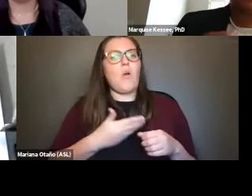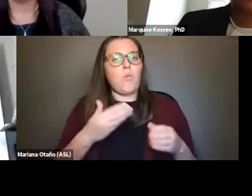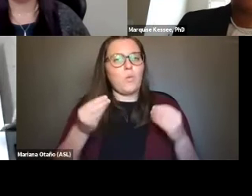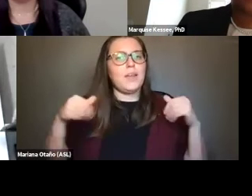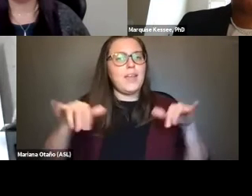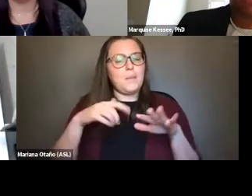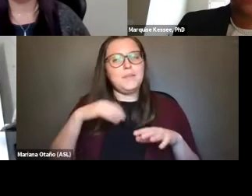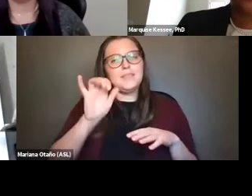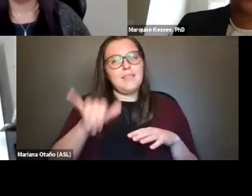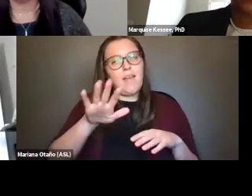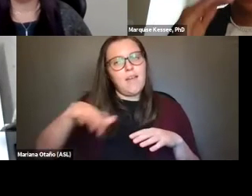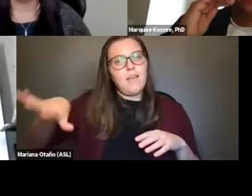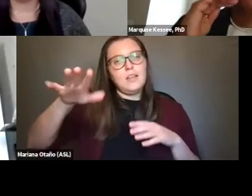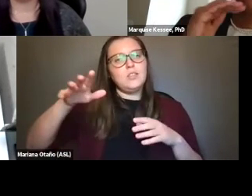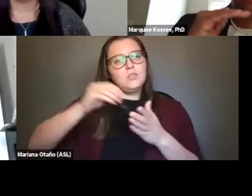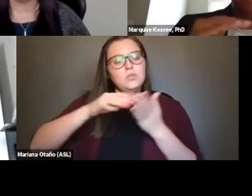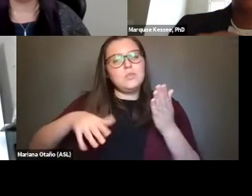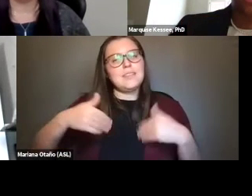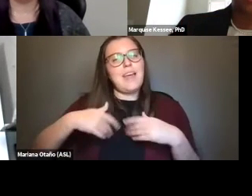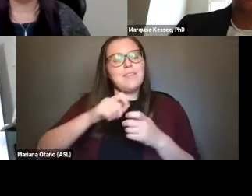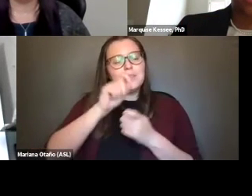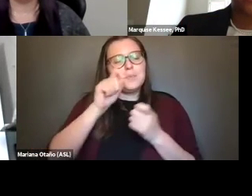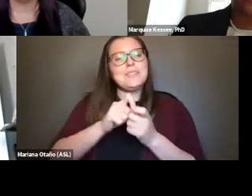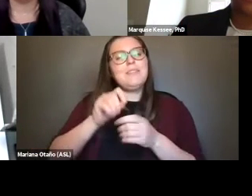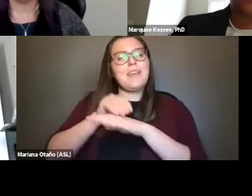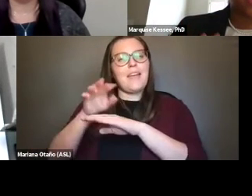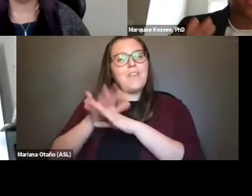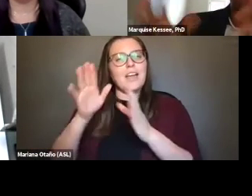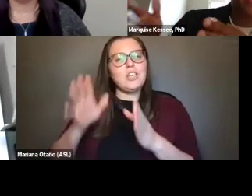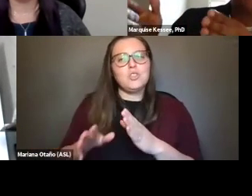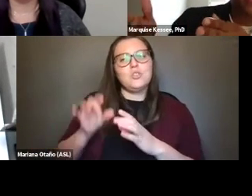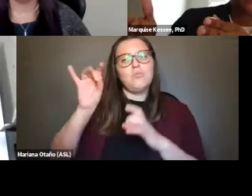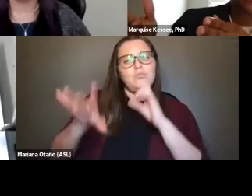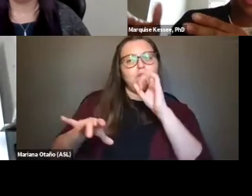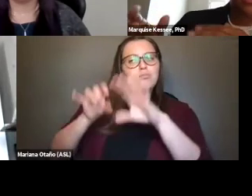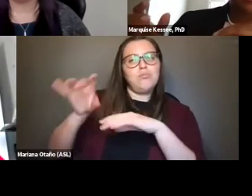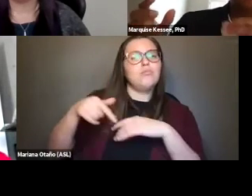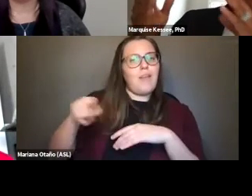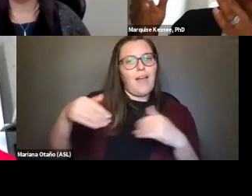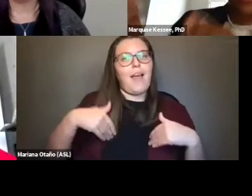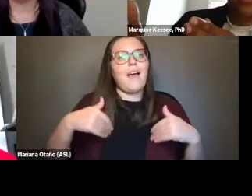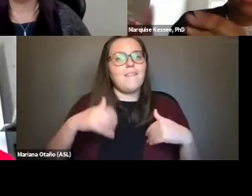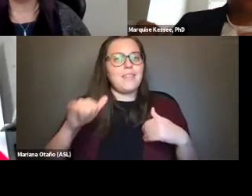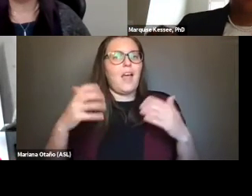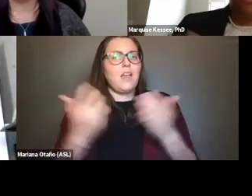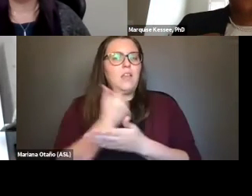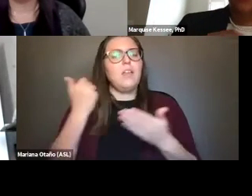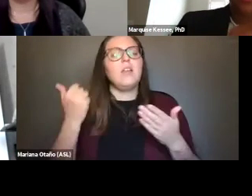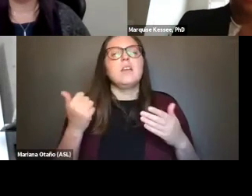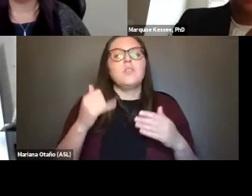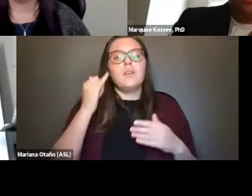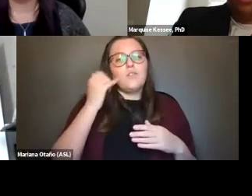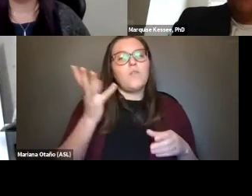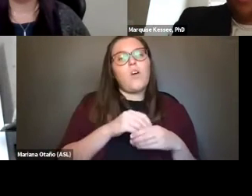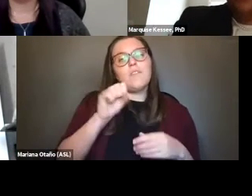a specific advisor kind of giving them those checkpoints. So they have that advantage. If you're in a STEM program, if you're